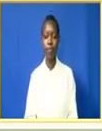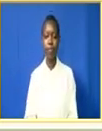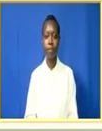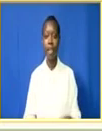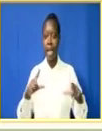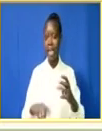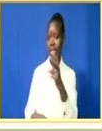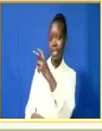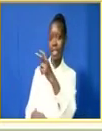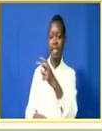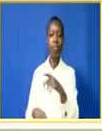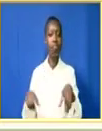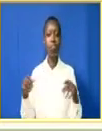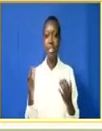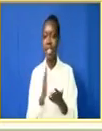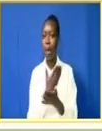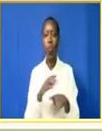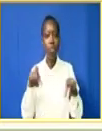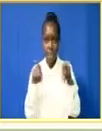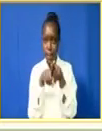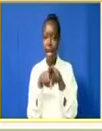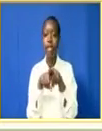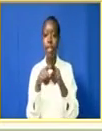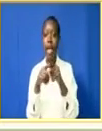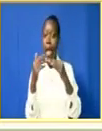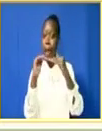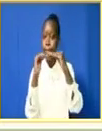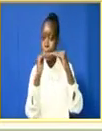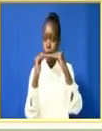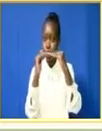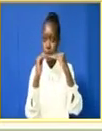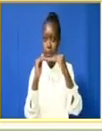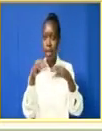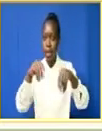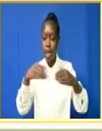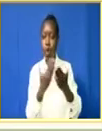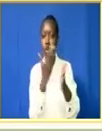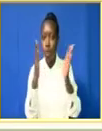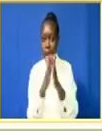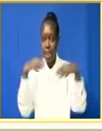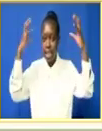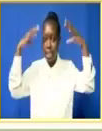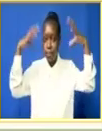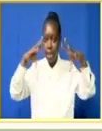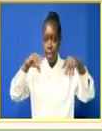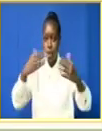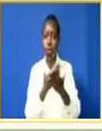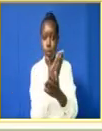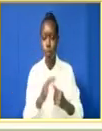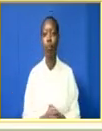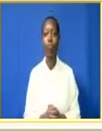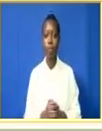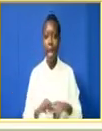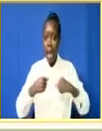look at some of the similarities. Mm-hmm. Now, between this sheet erosion and the splash, erosion. One, it occurs on